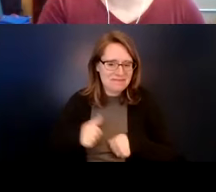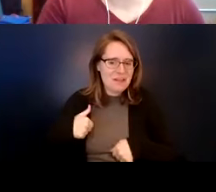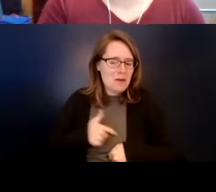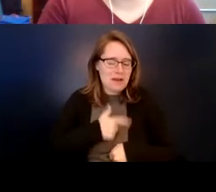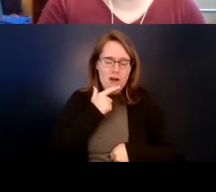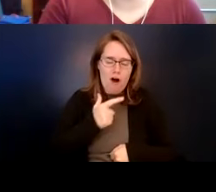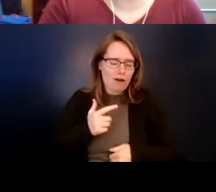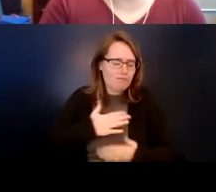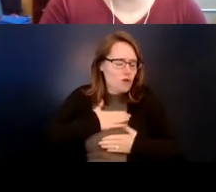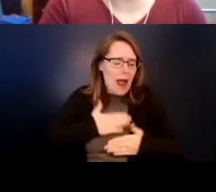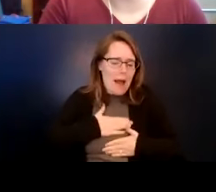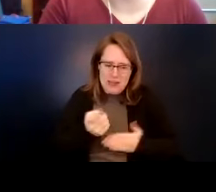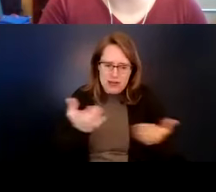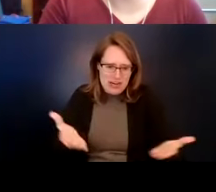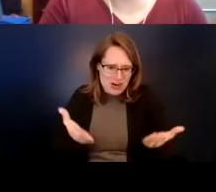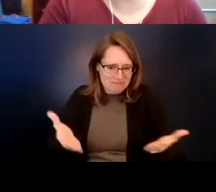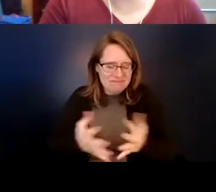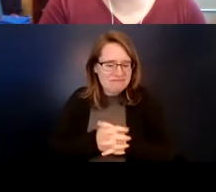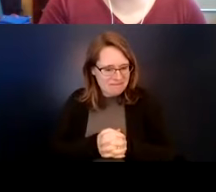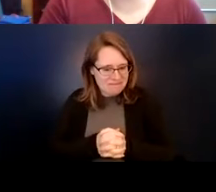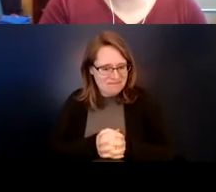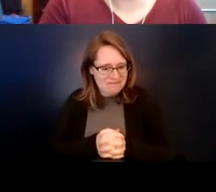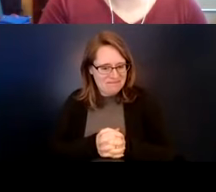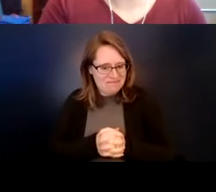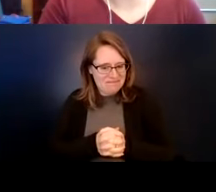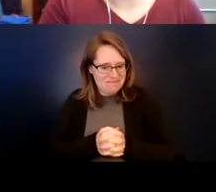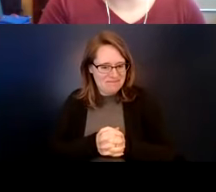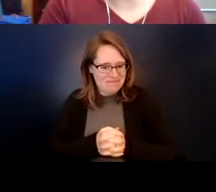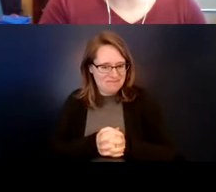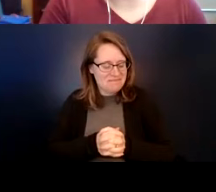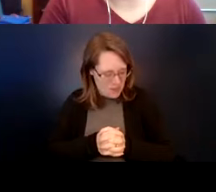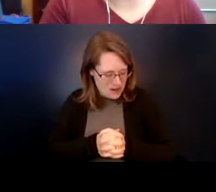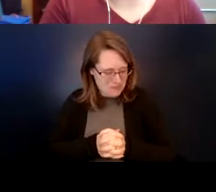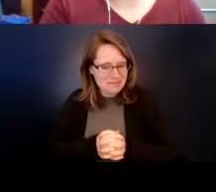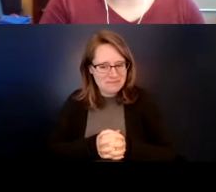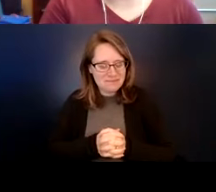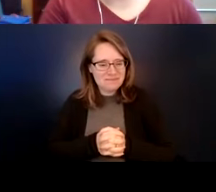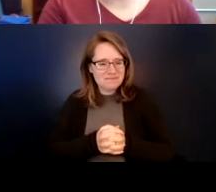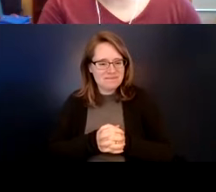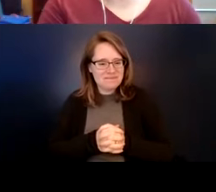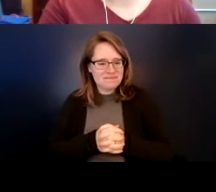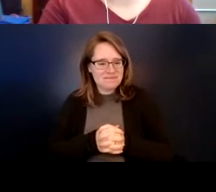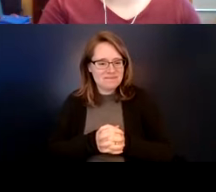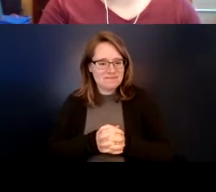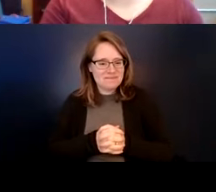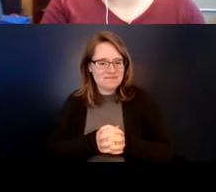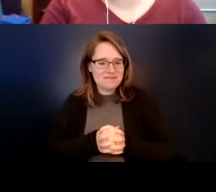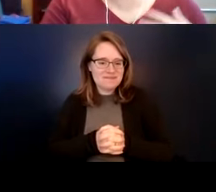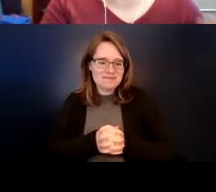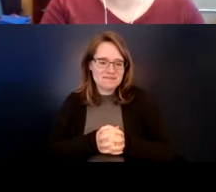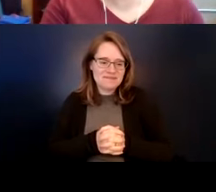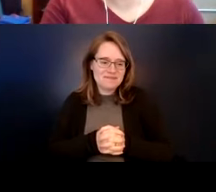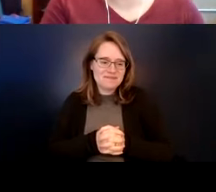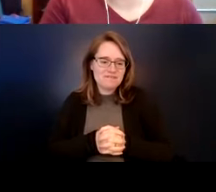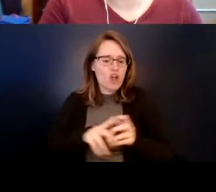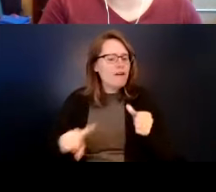you. All right. And before we start in on the content or on writing prompts,